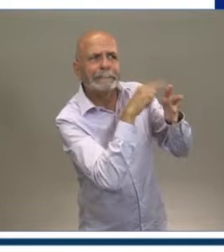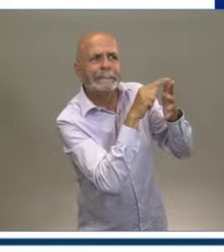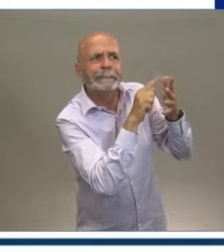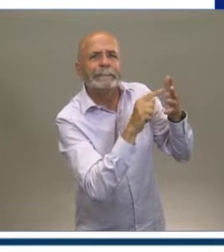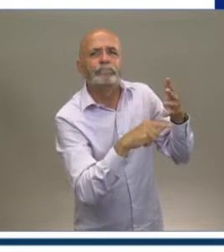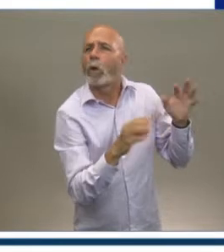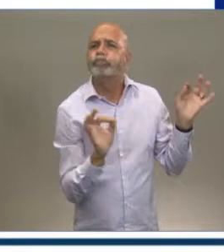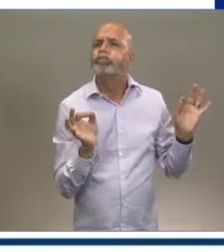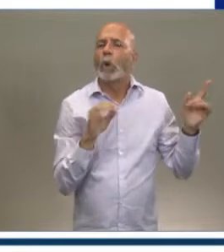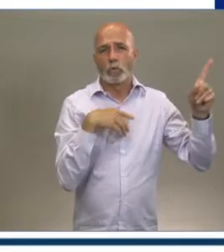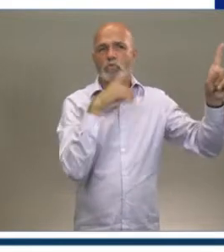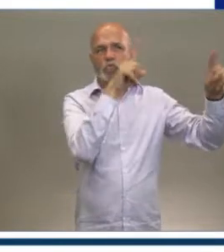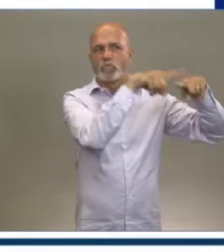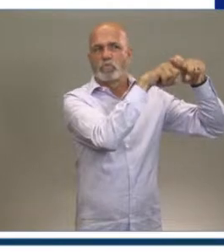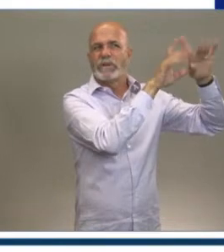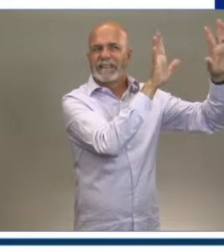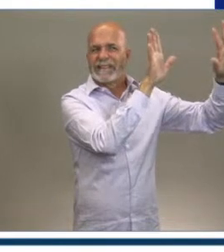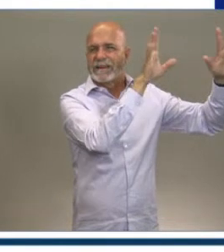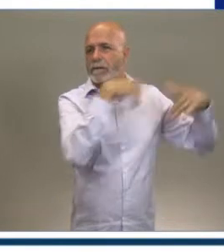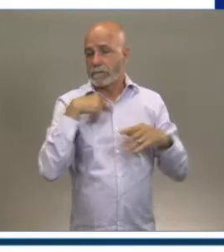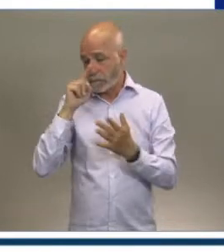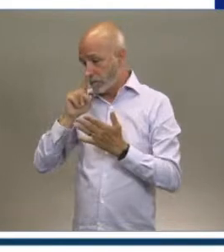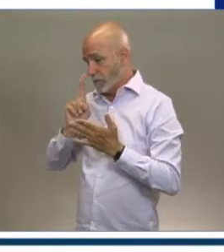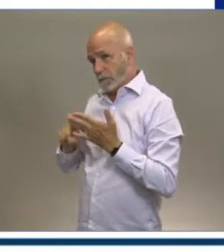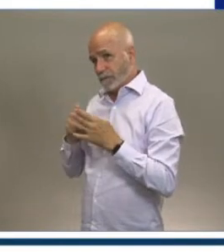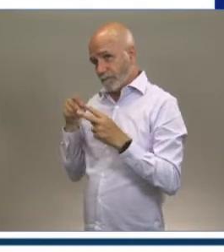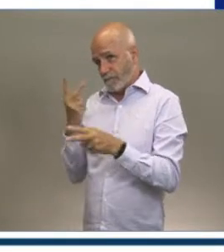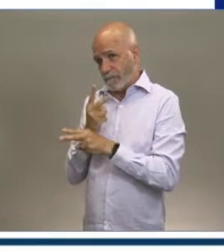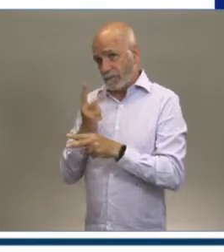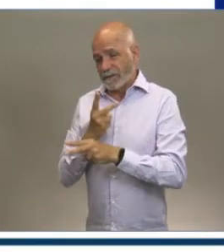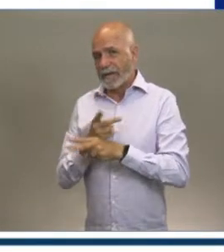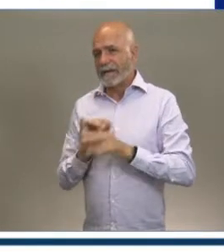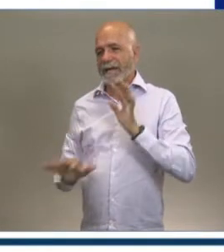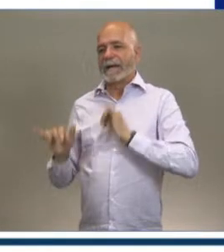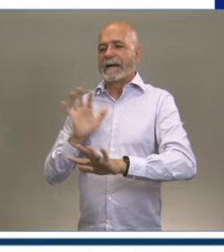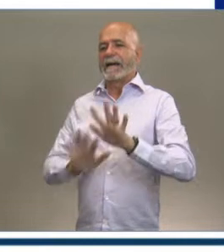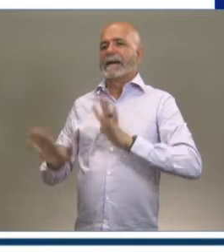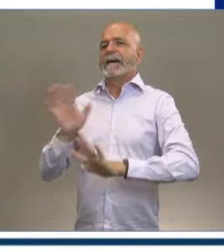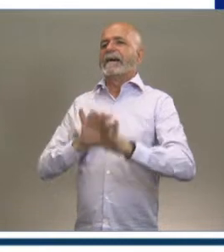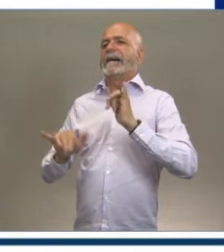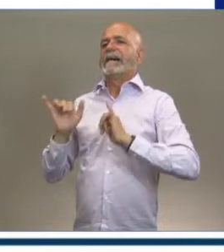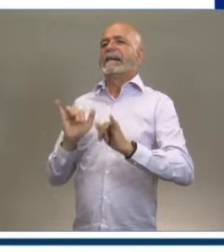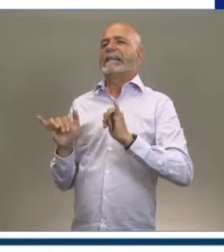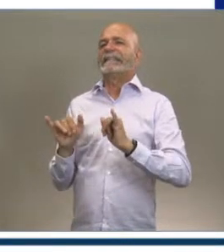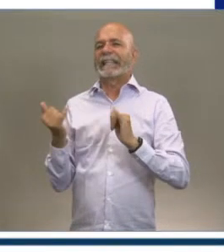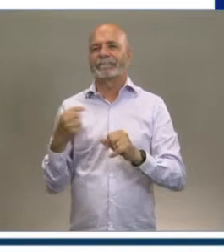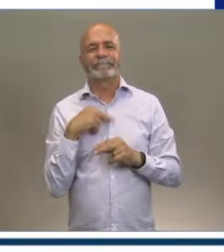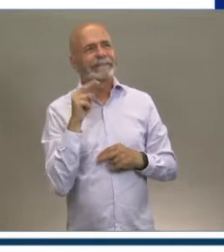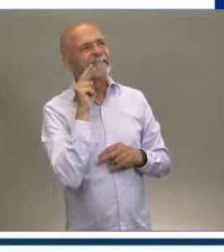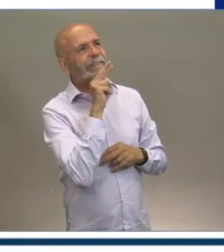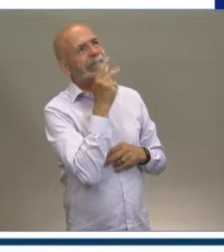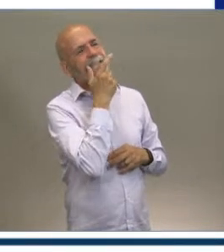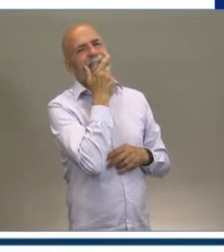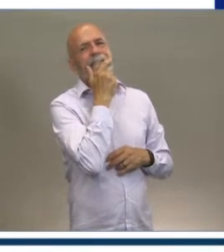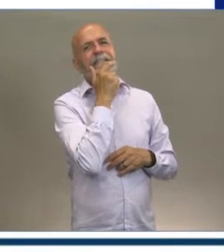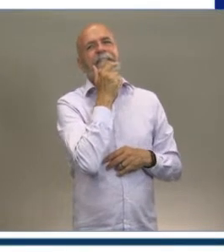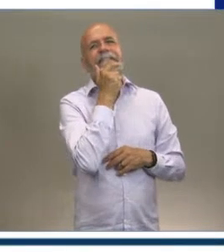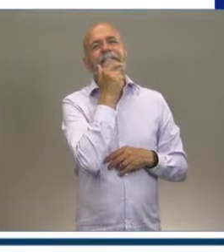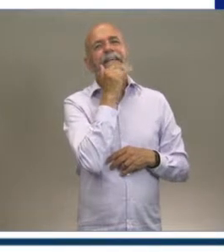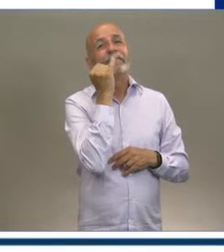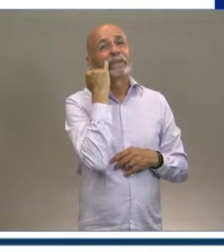asked the question. And so we did that. We took our time to fully consider whether we needed full